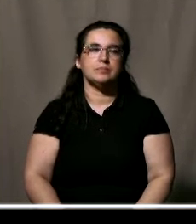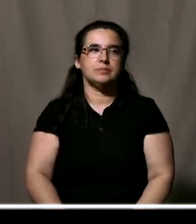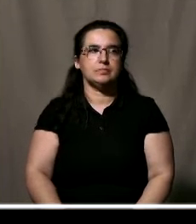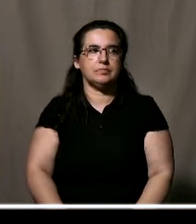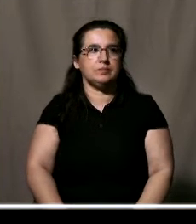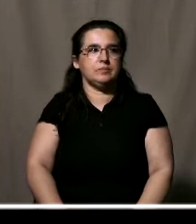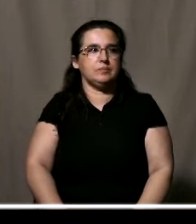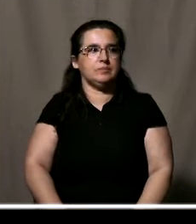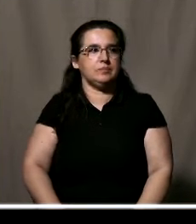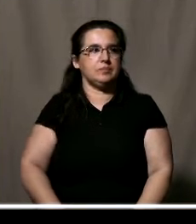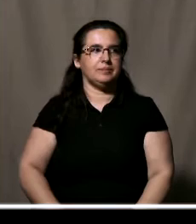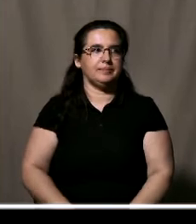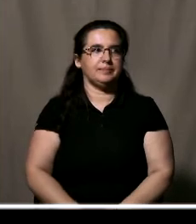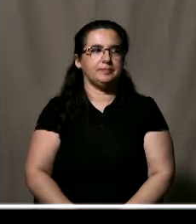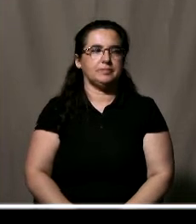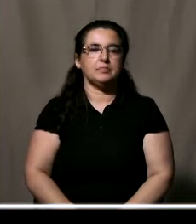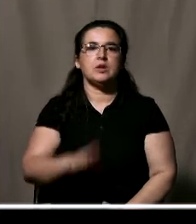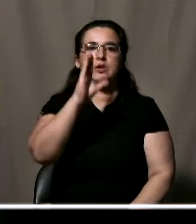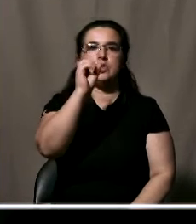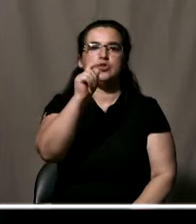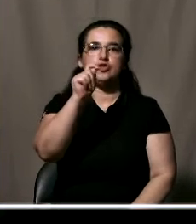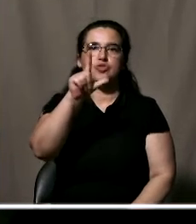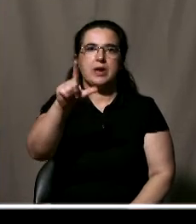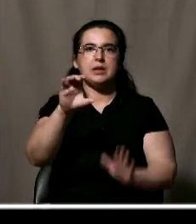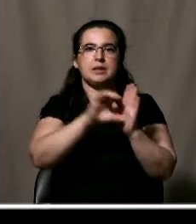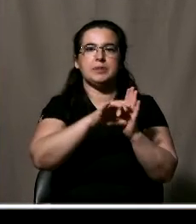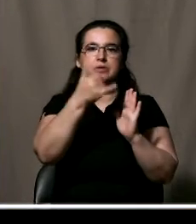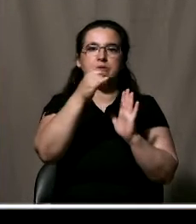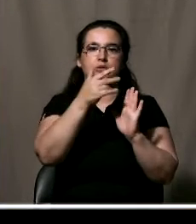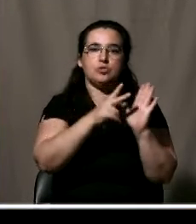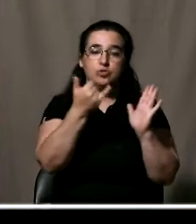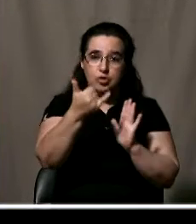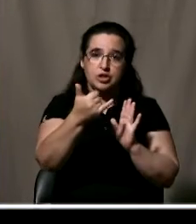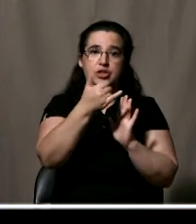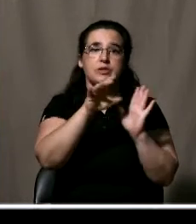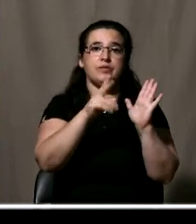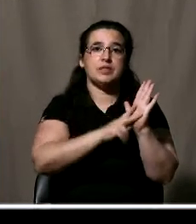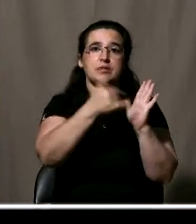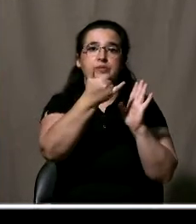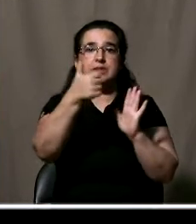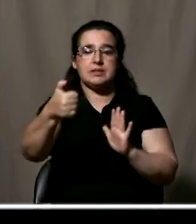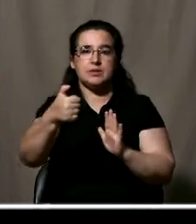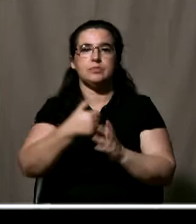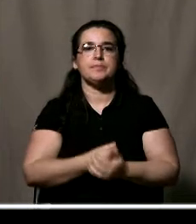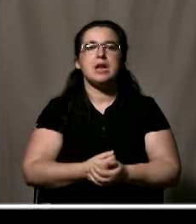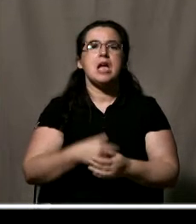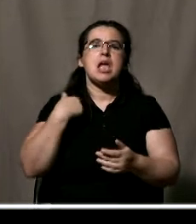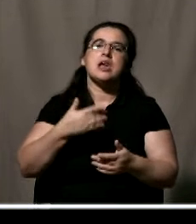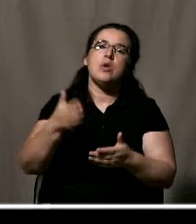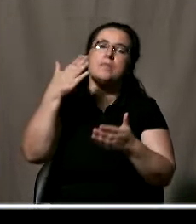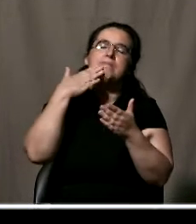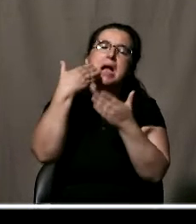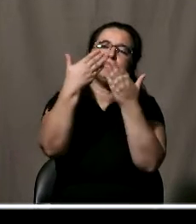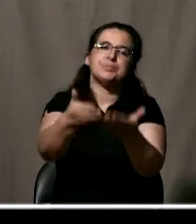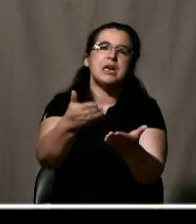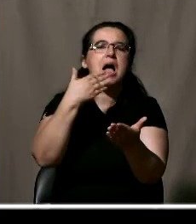Joel 2 verse 25. Joel capítulo 2 25. Eu vos recompensarei anos. The years